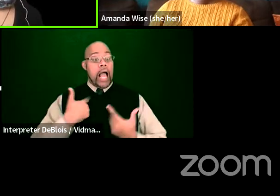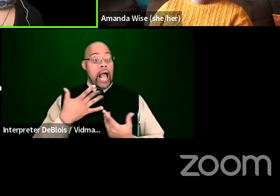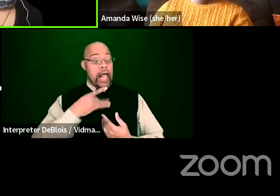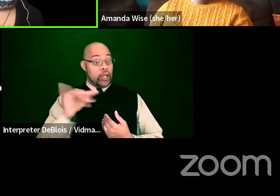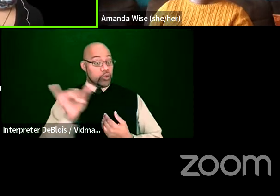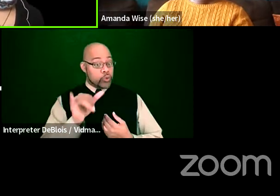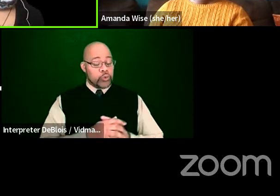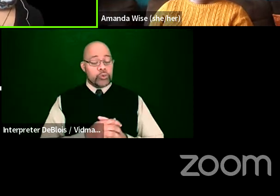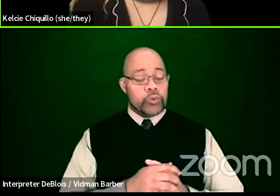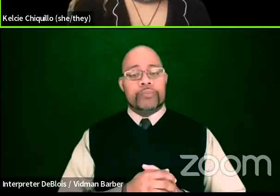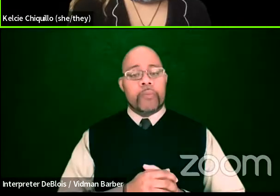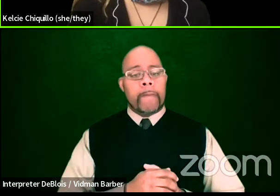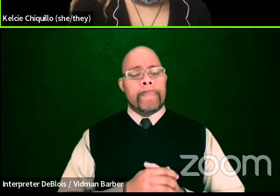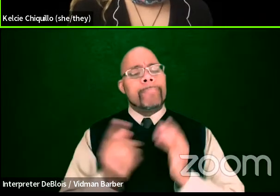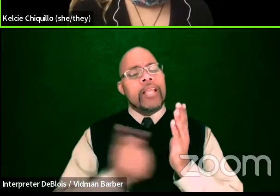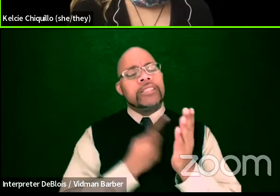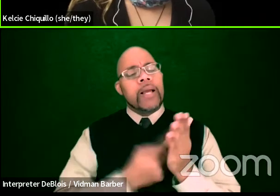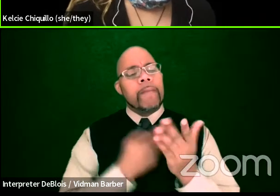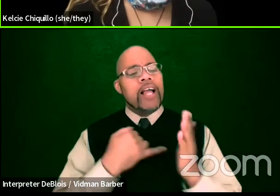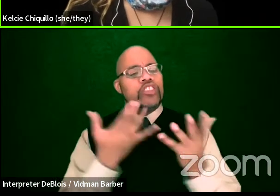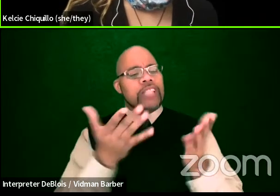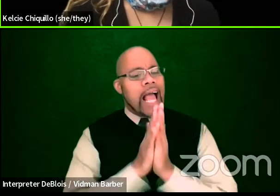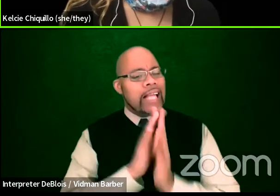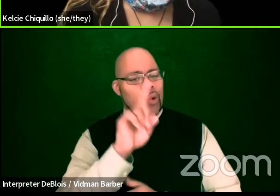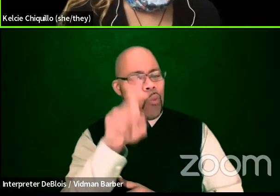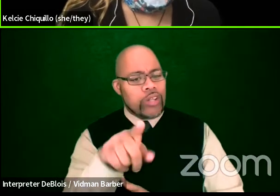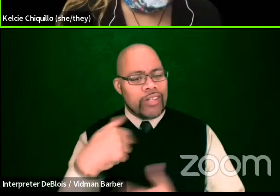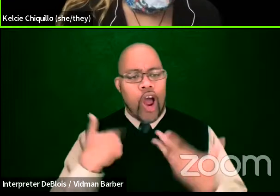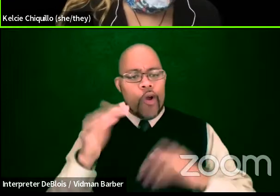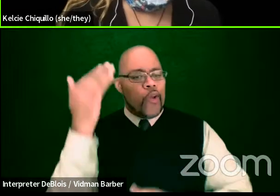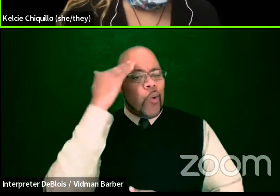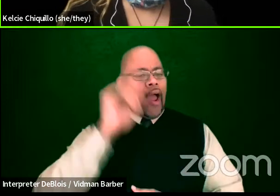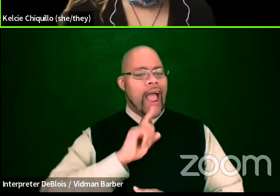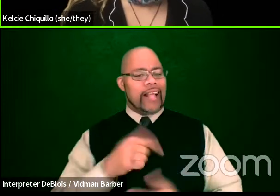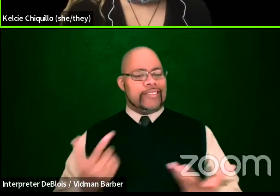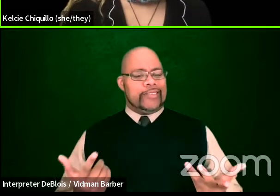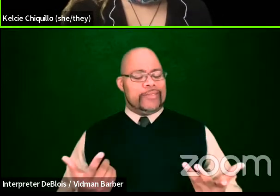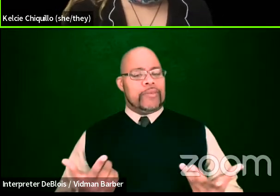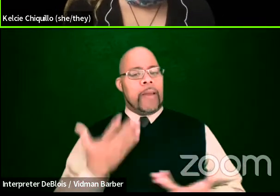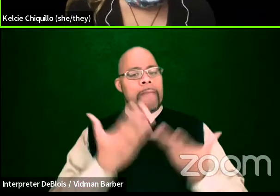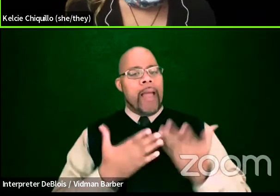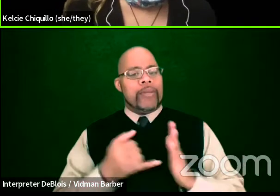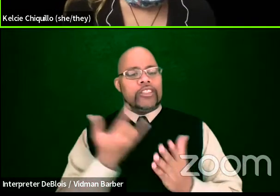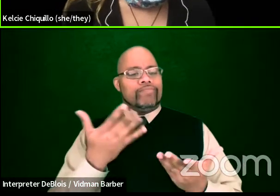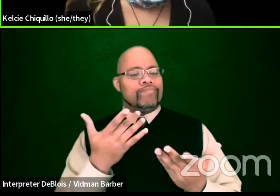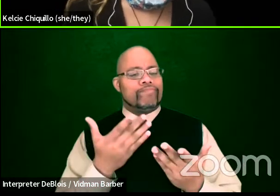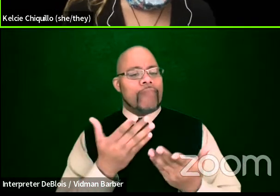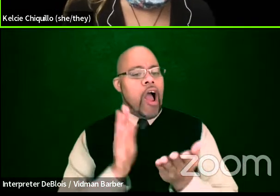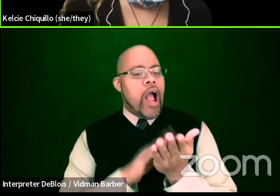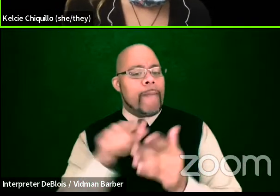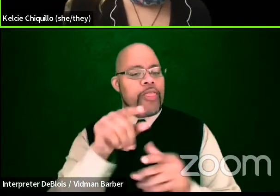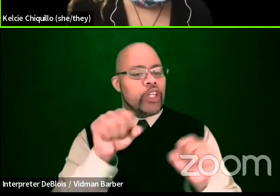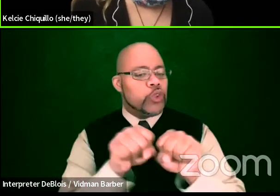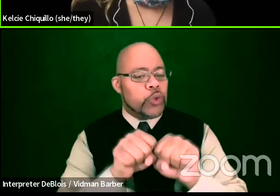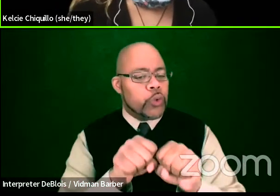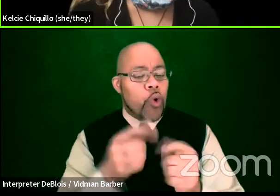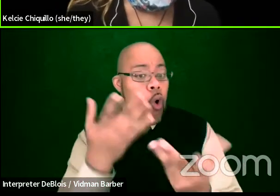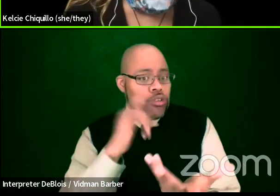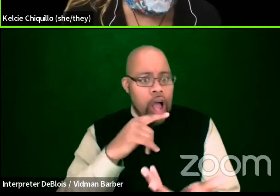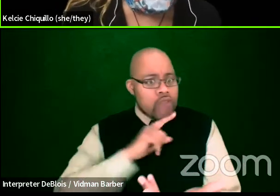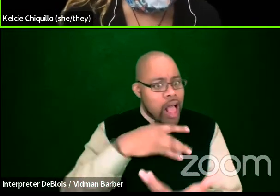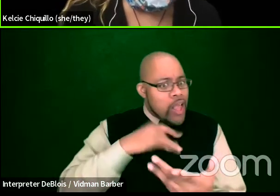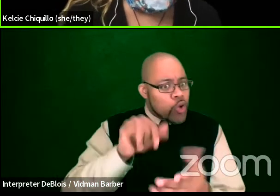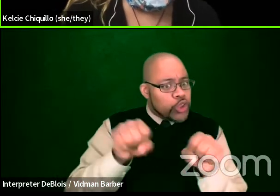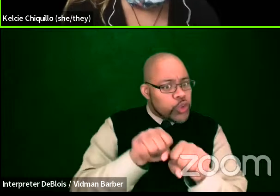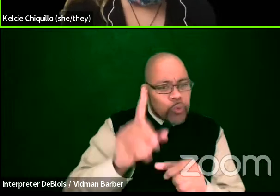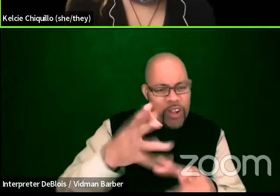is sometimes I'll just ask a question that I already know the answer to. And maybe it's just like complimenting their shoes. It's like, oh, like, I really like your